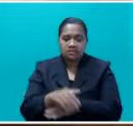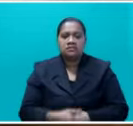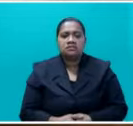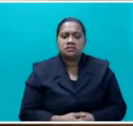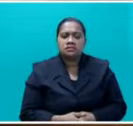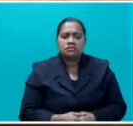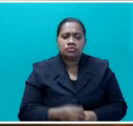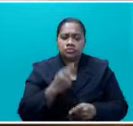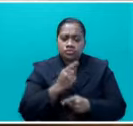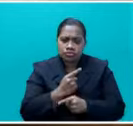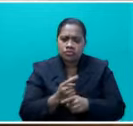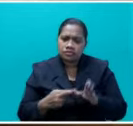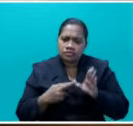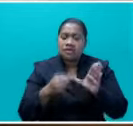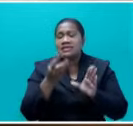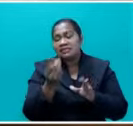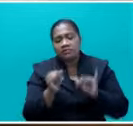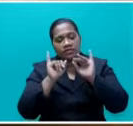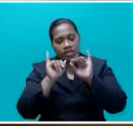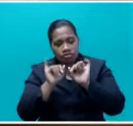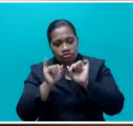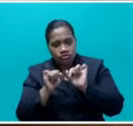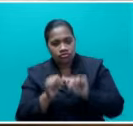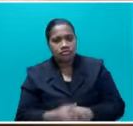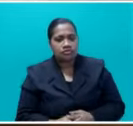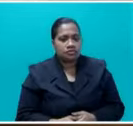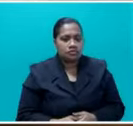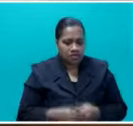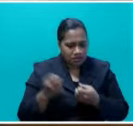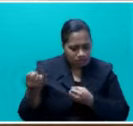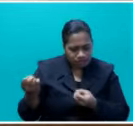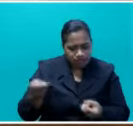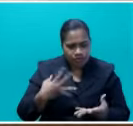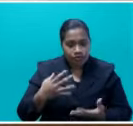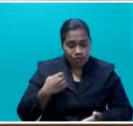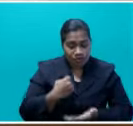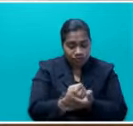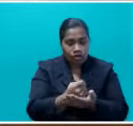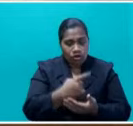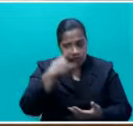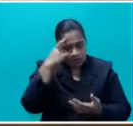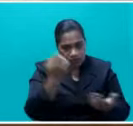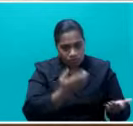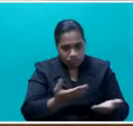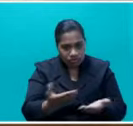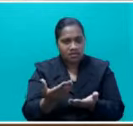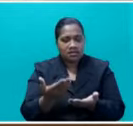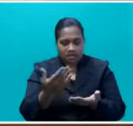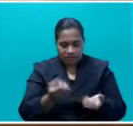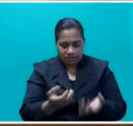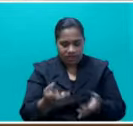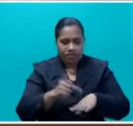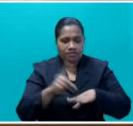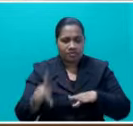speak in response to some of the issues raised, as well as in support of the motion that is being tabled that Parliament ratifies